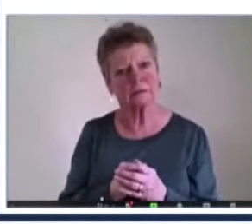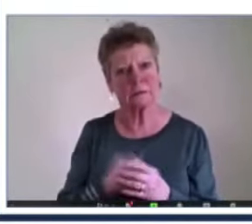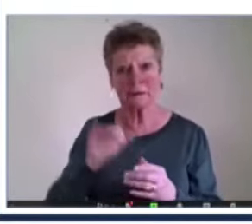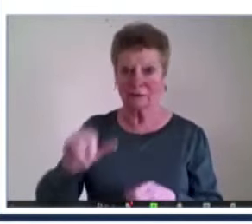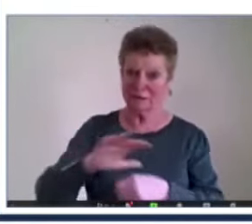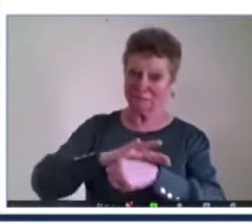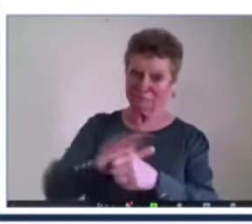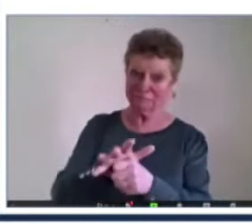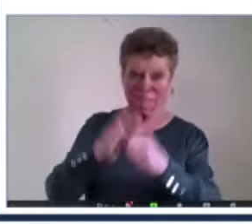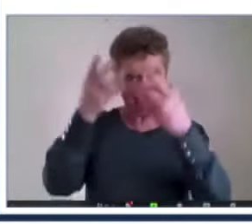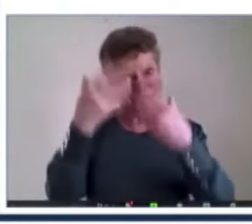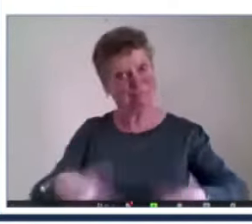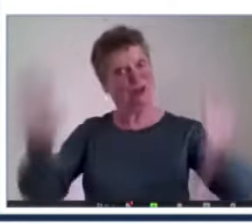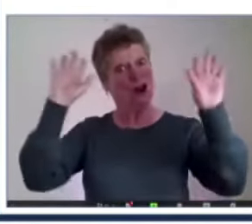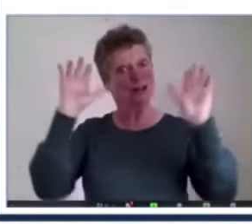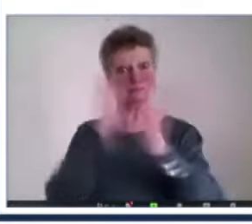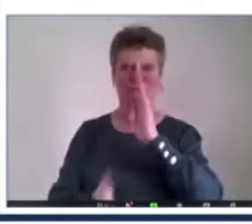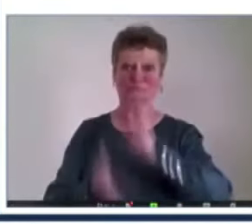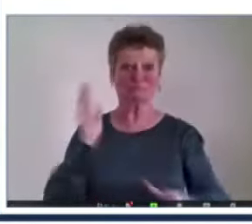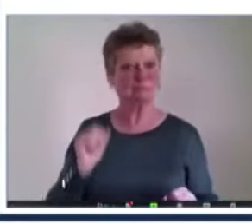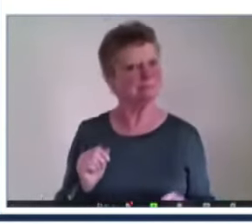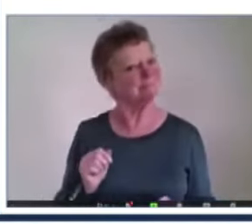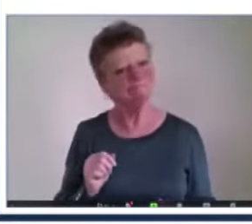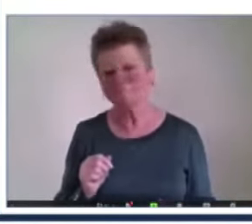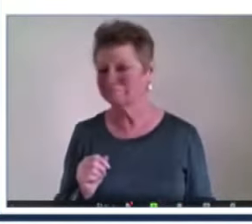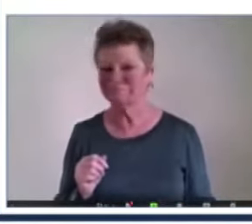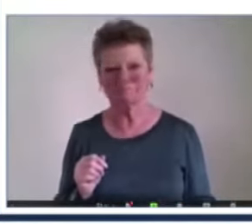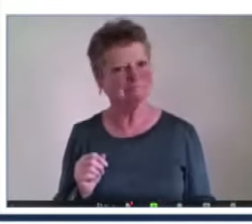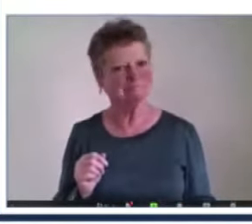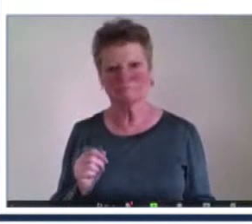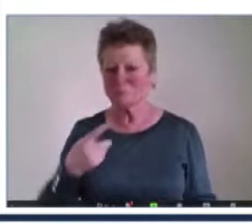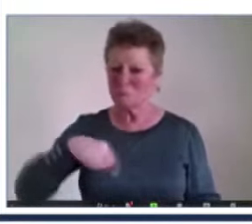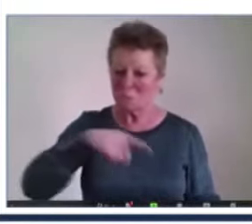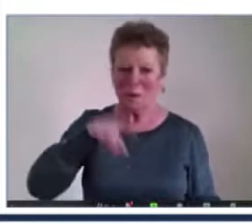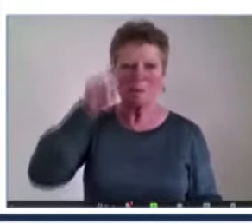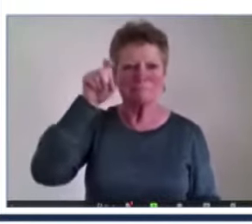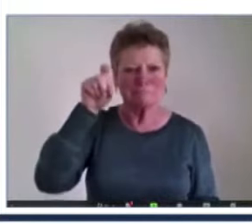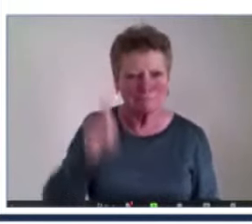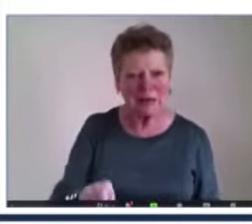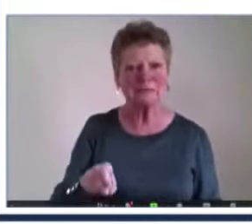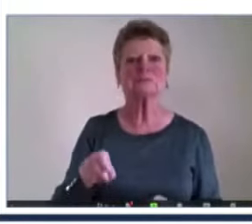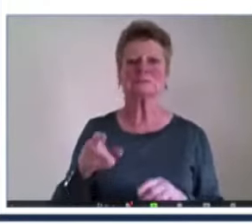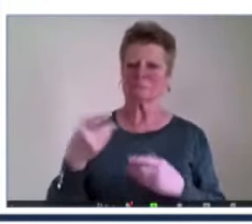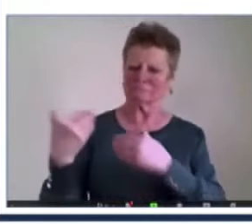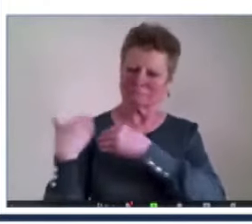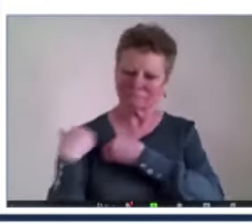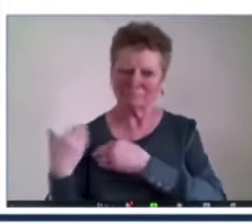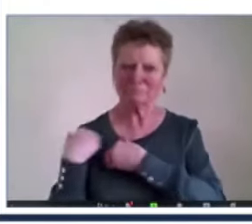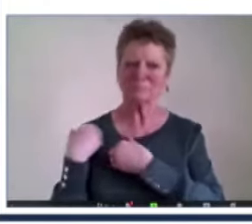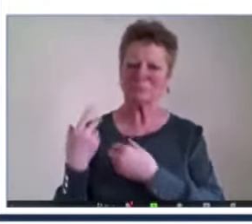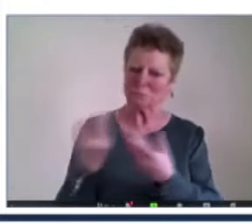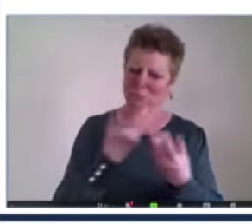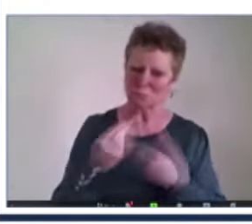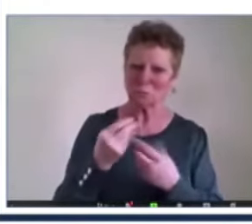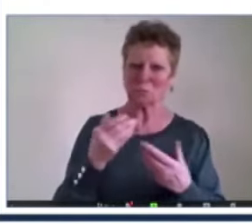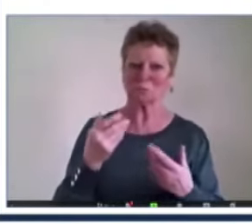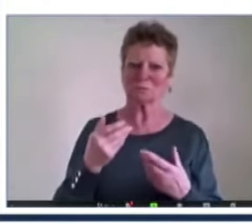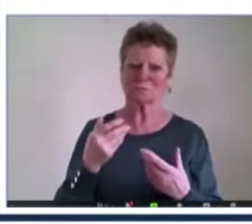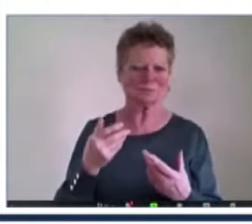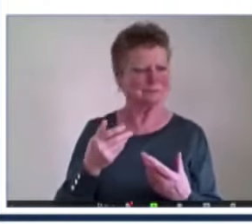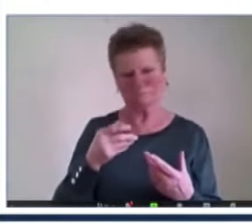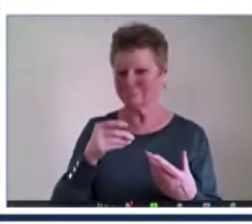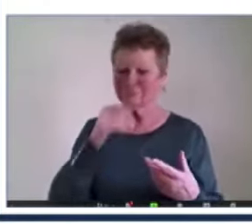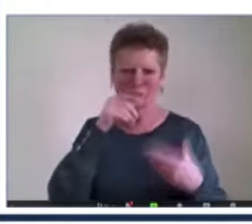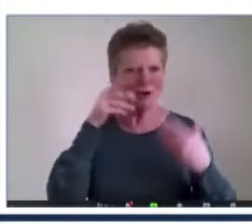over, which means that the need for all of us to keep doing our part isn't over yet either. As most